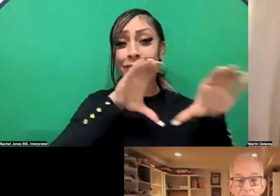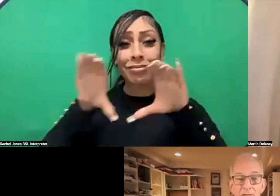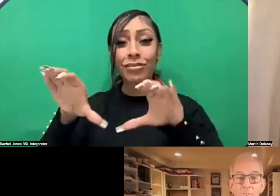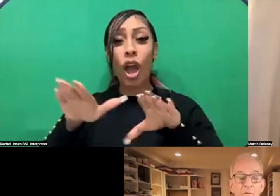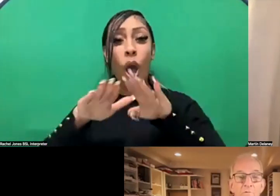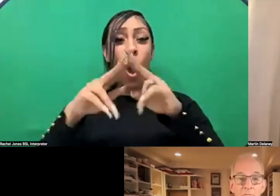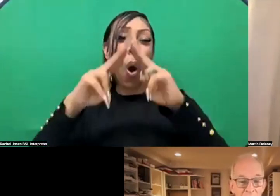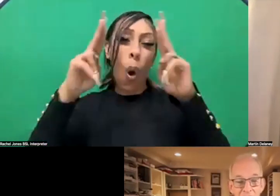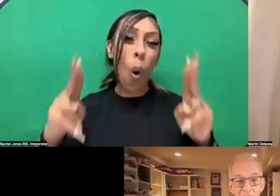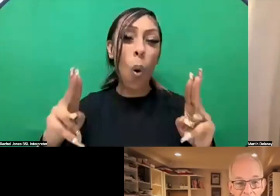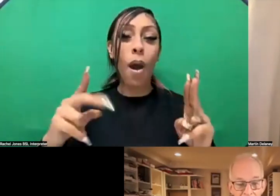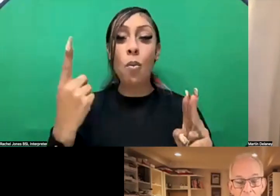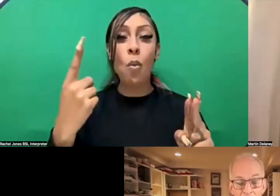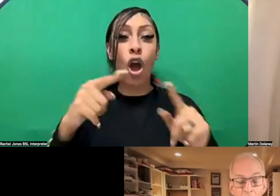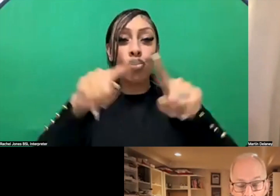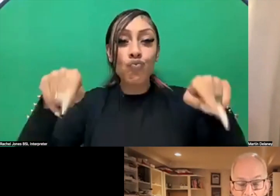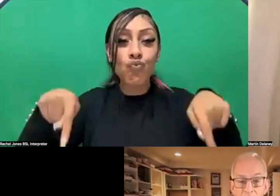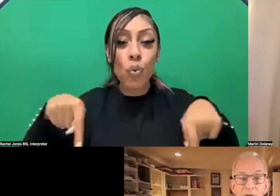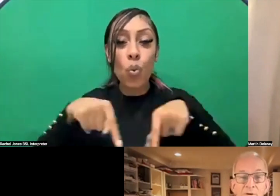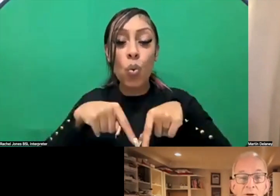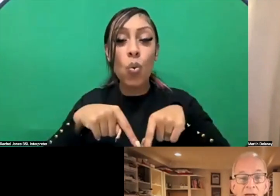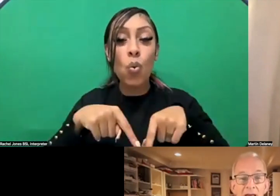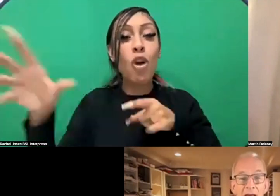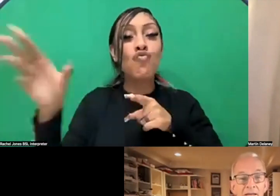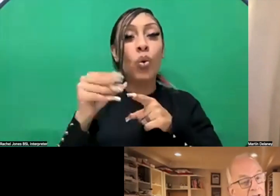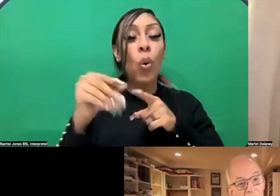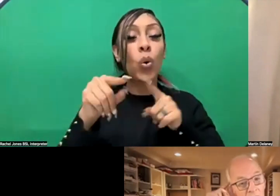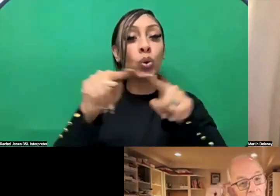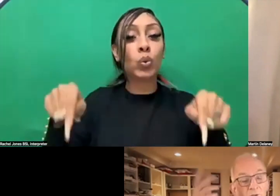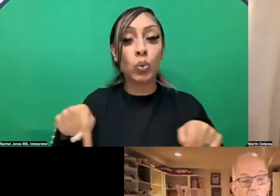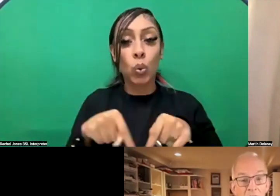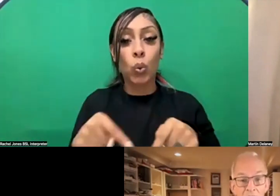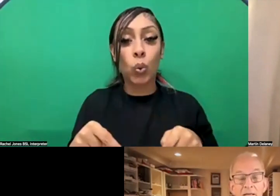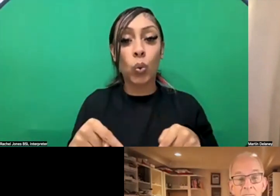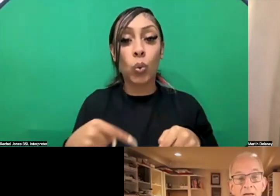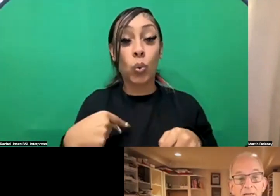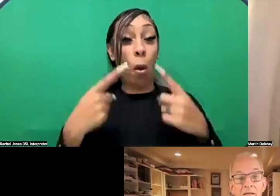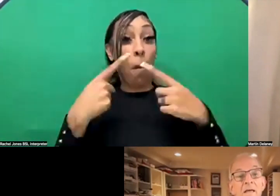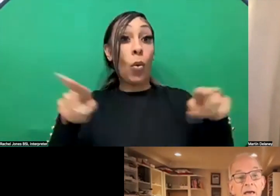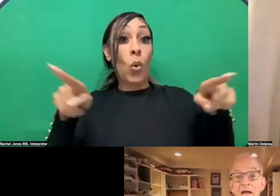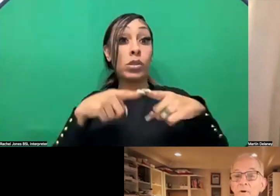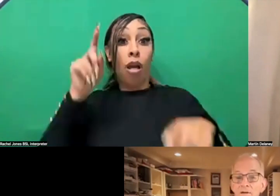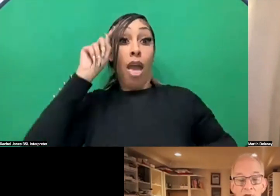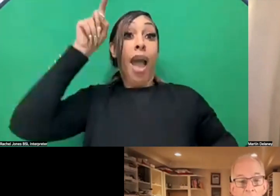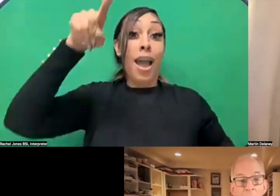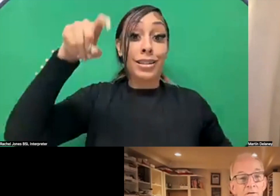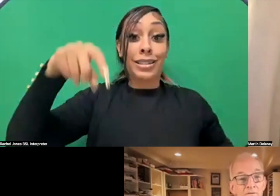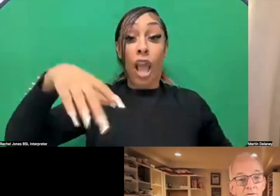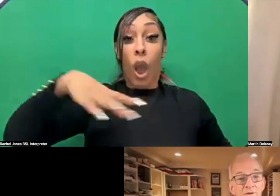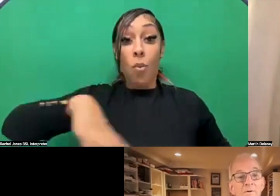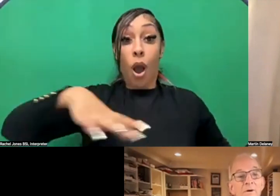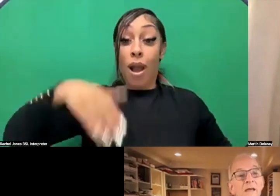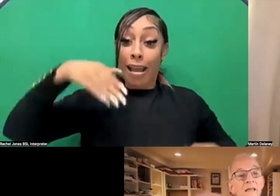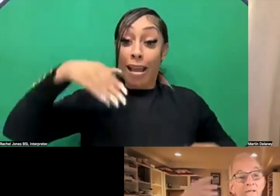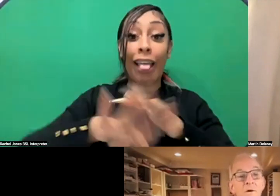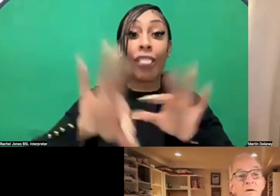little one room as a little recording studio, and I'd have a musical idea in my head and I wanted to go into the